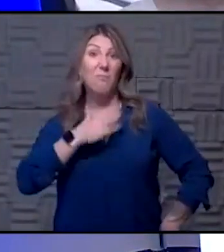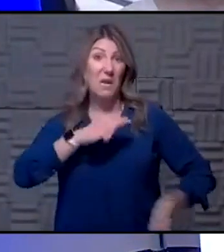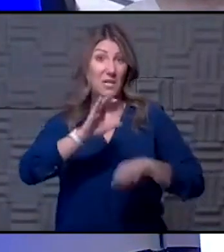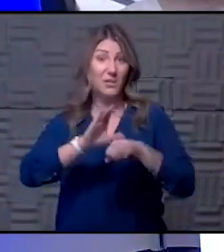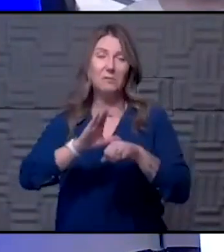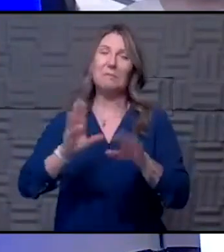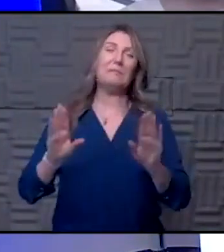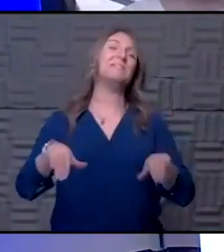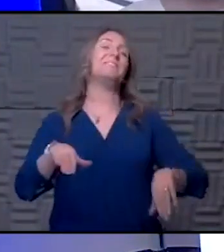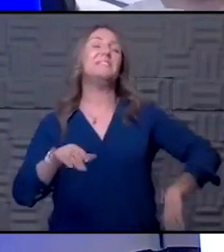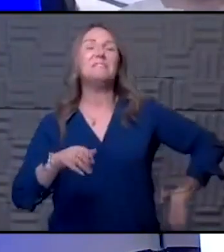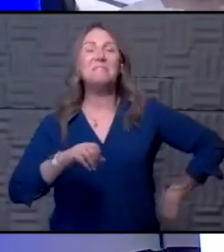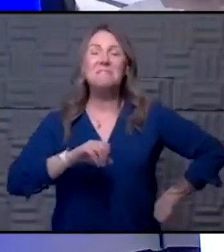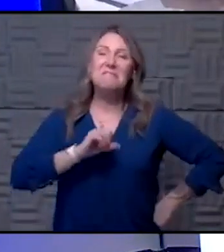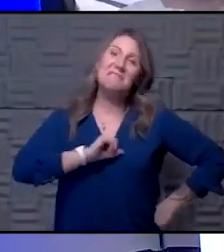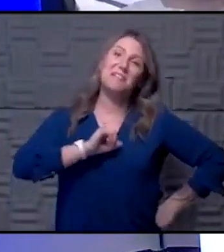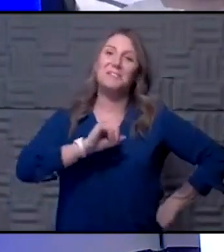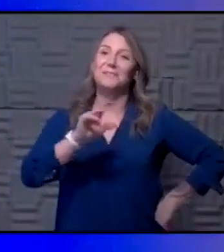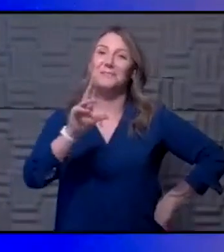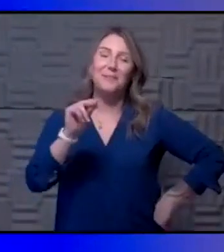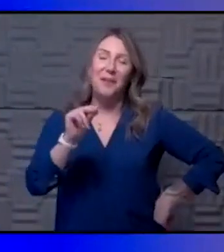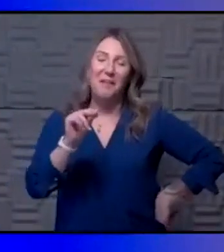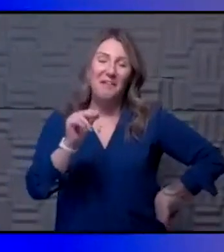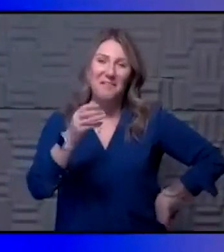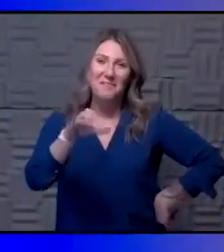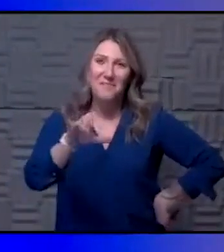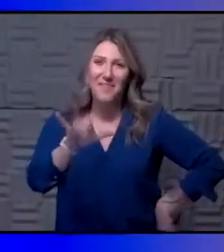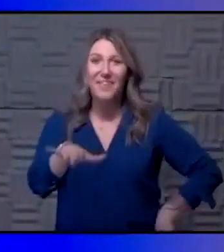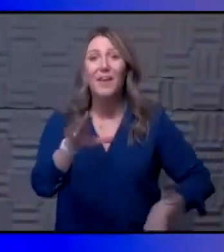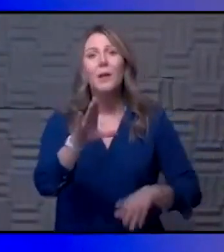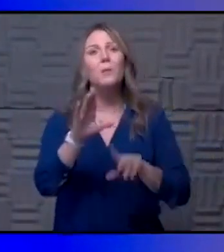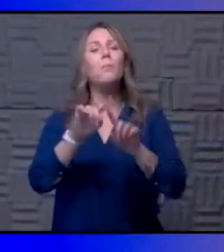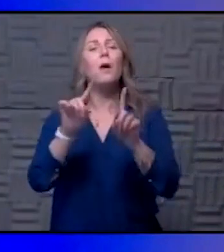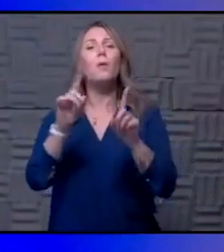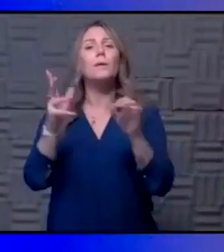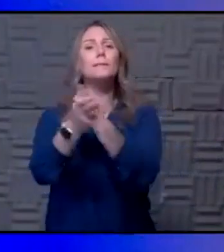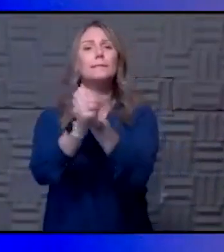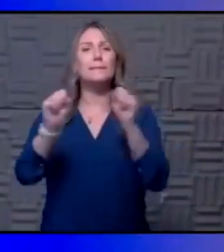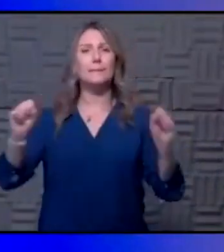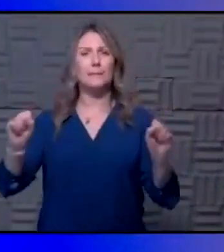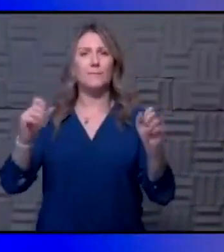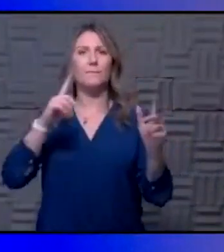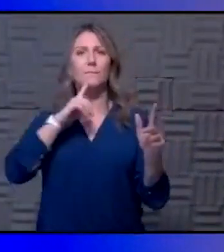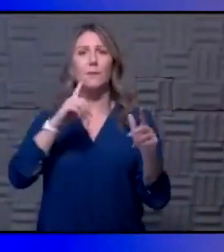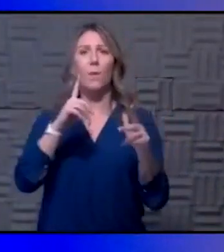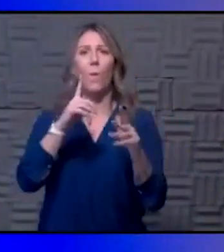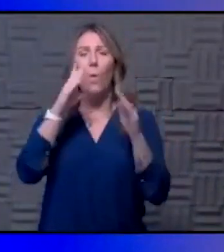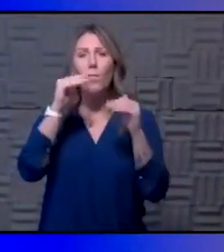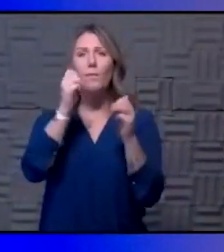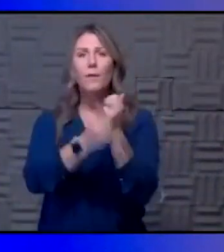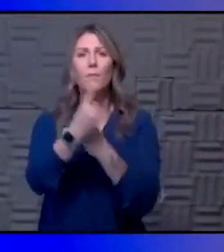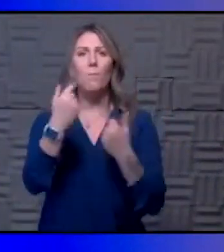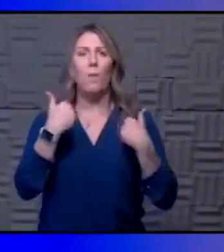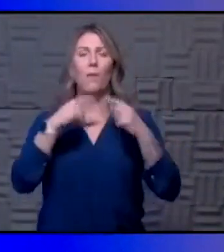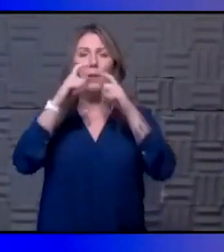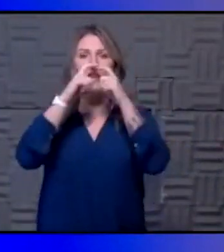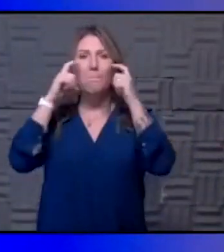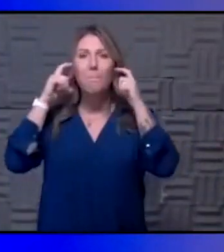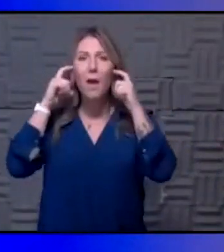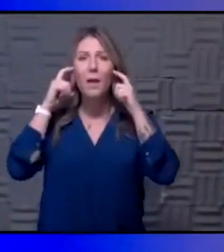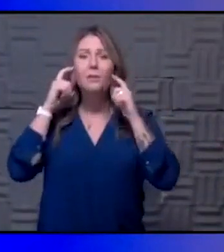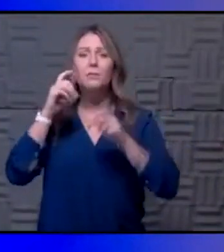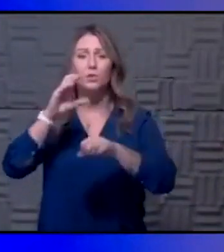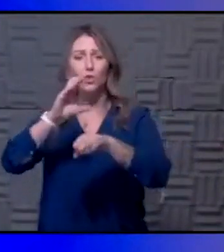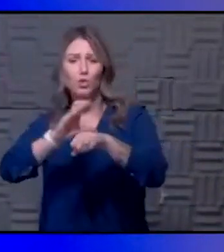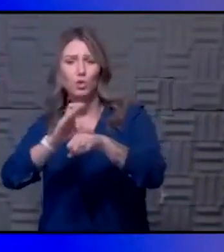really don't want me to sing. But what is the safety factor there? For sure, everybody will have masks, hopefully. That's going to be the first part. I think